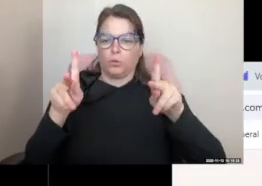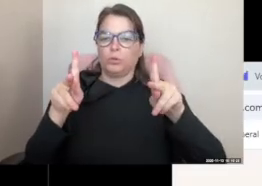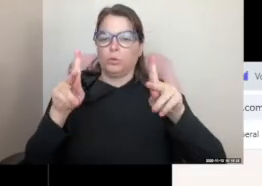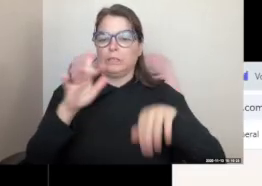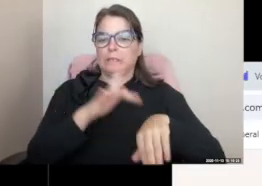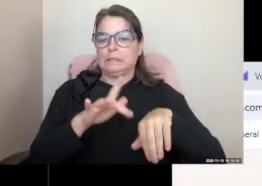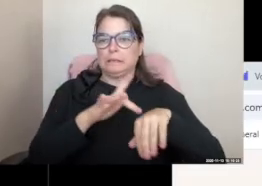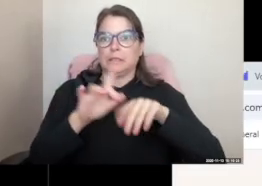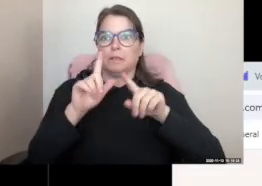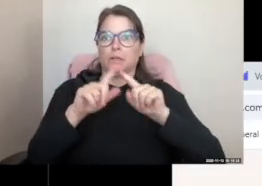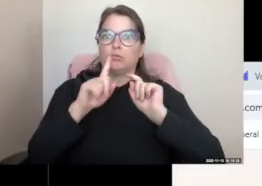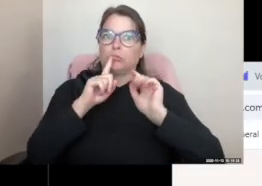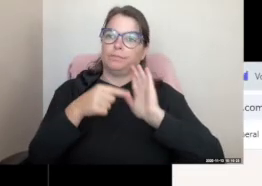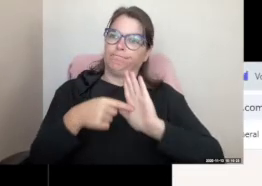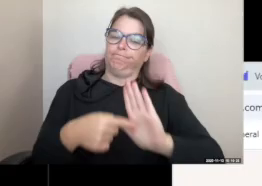Yes.